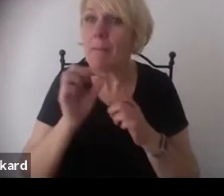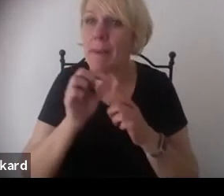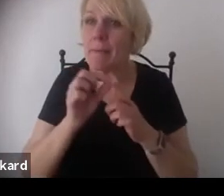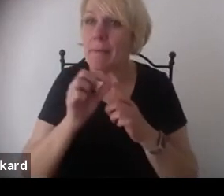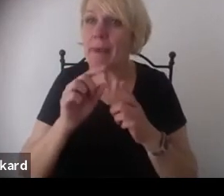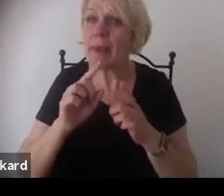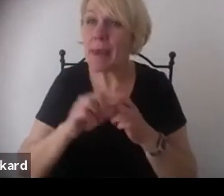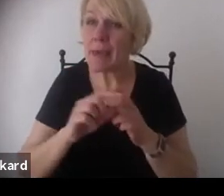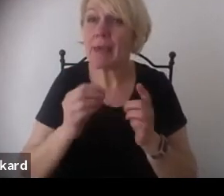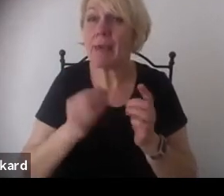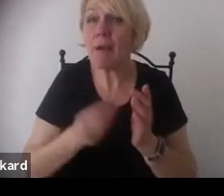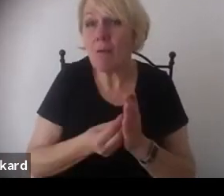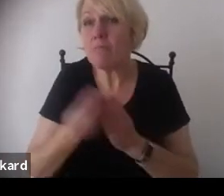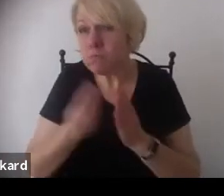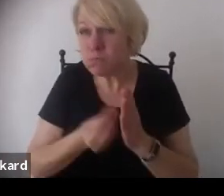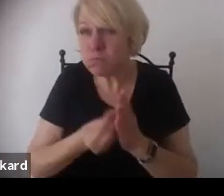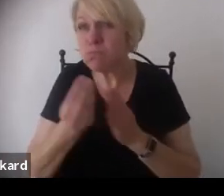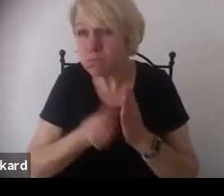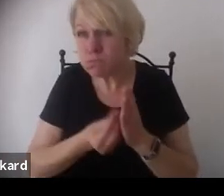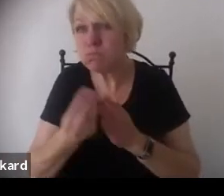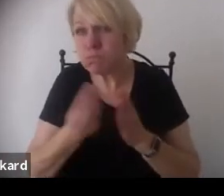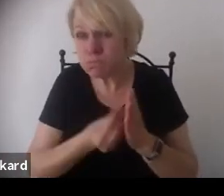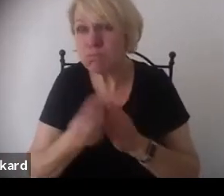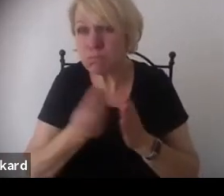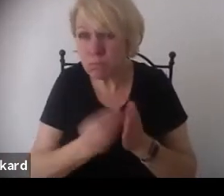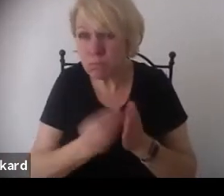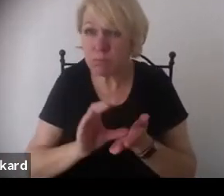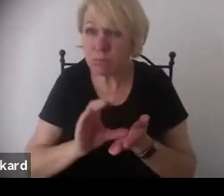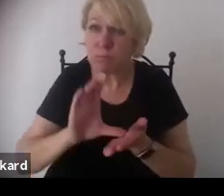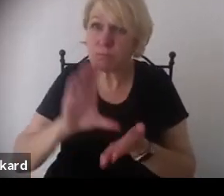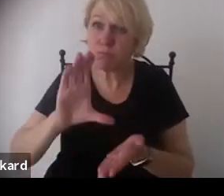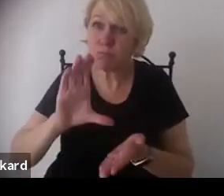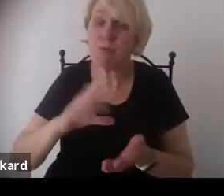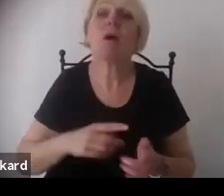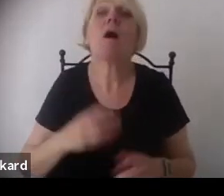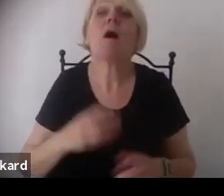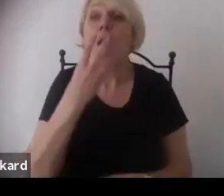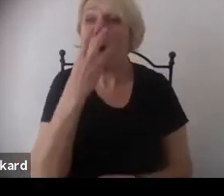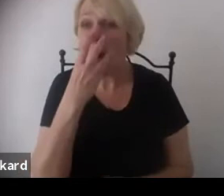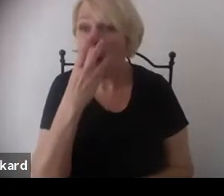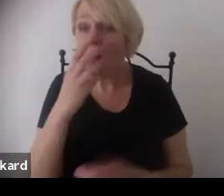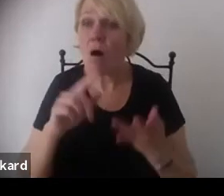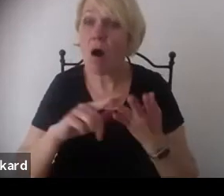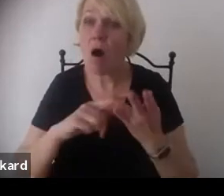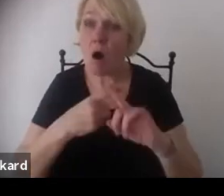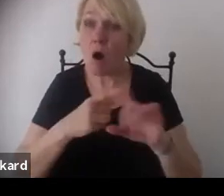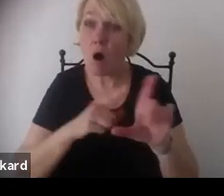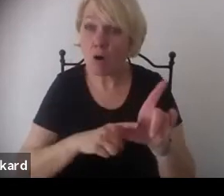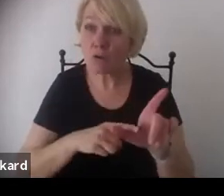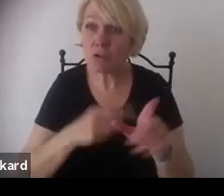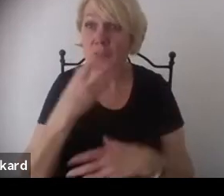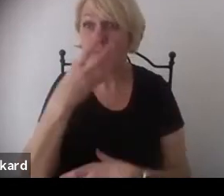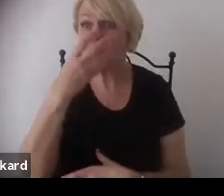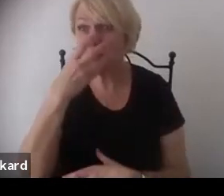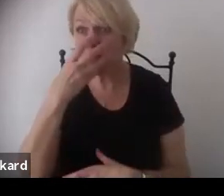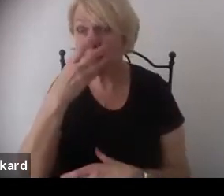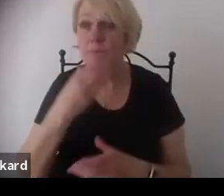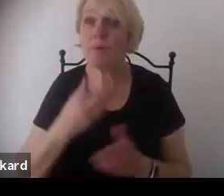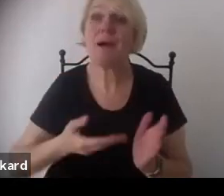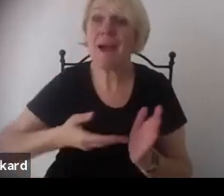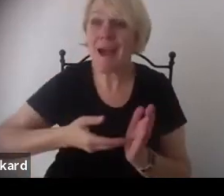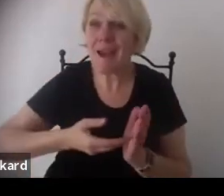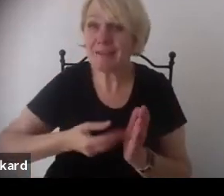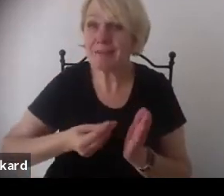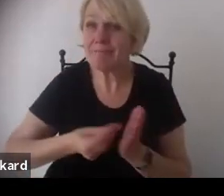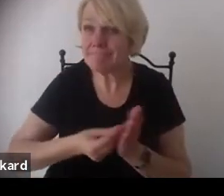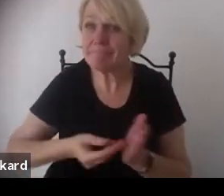staff, spent extra amounts on things like oxygen for certain patients who needed oxygen support. So there's been